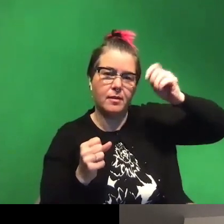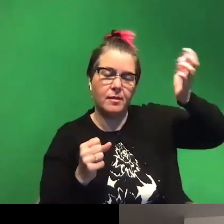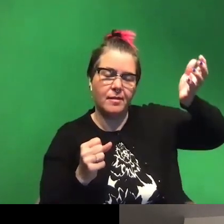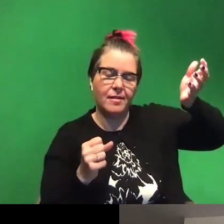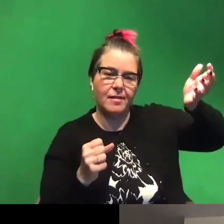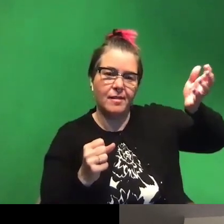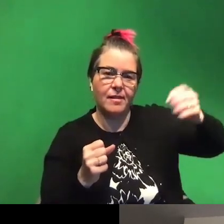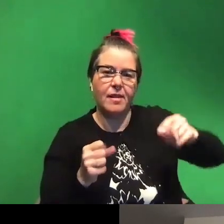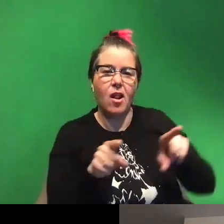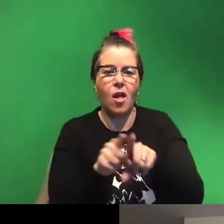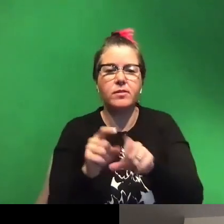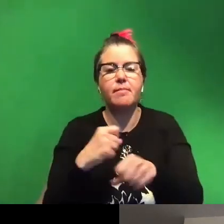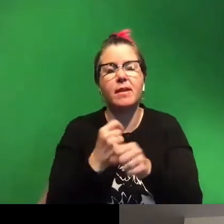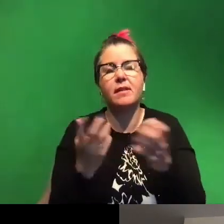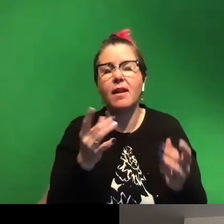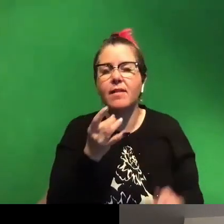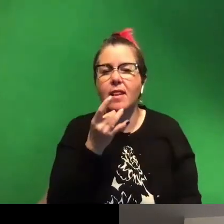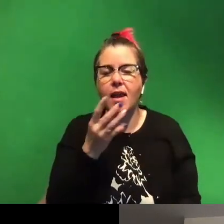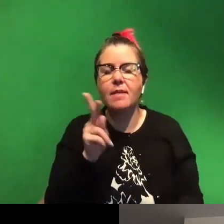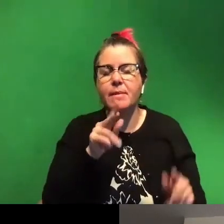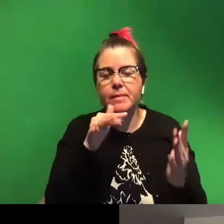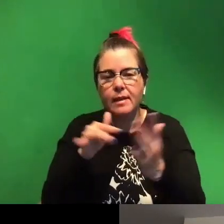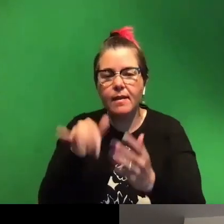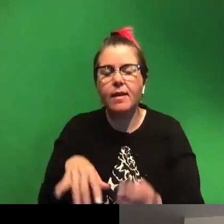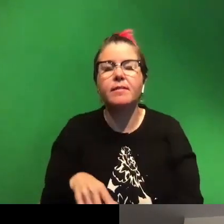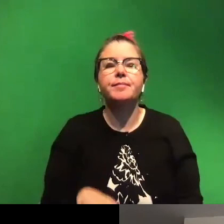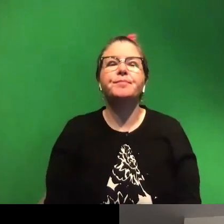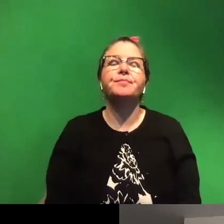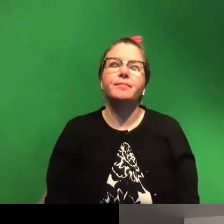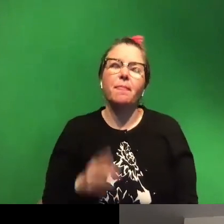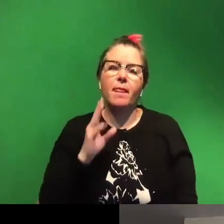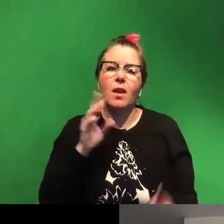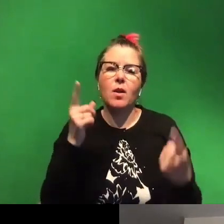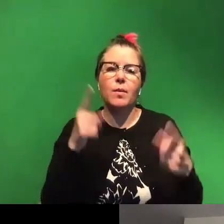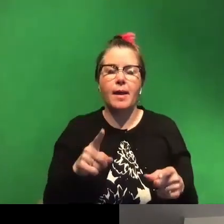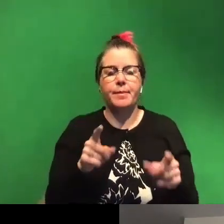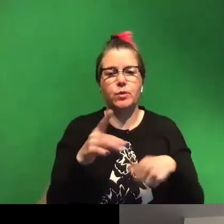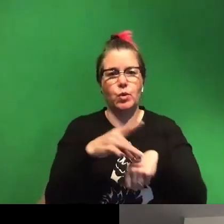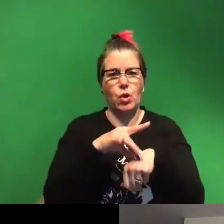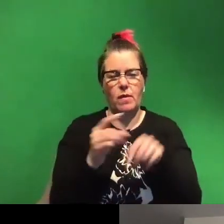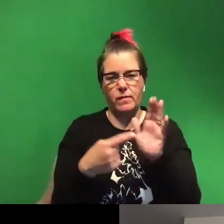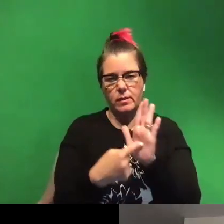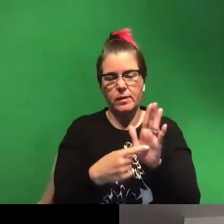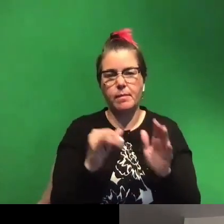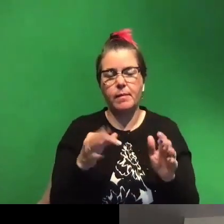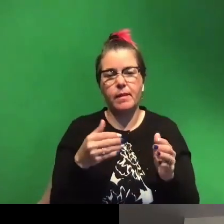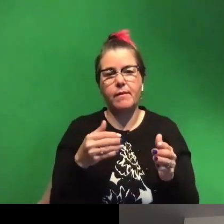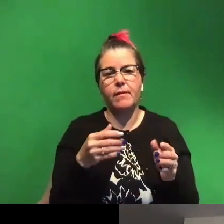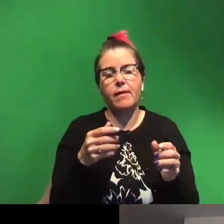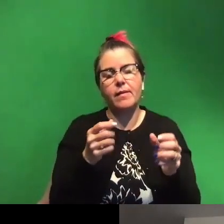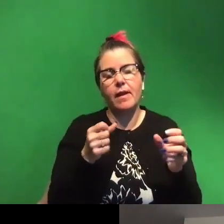it also produces a lot of light, and like people study that. But that's what would happen to Earth, for example, if it goes by a black